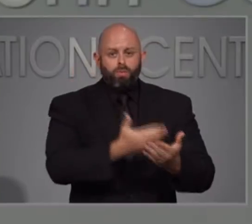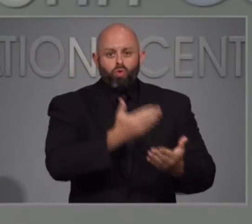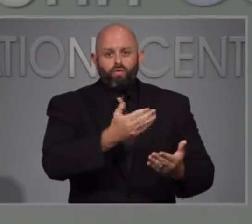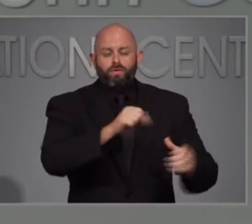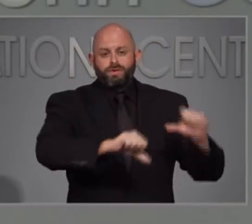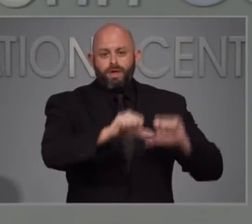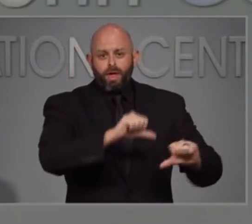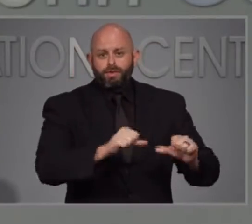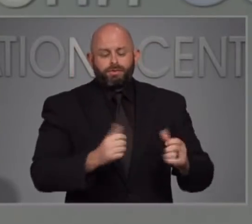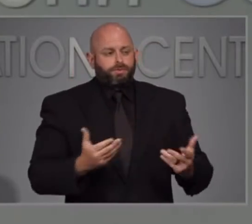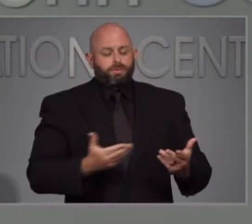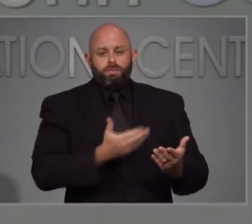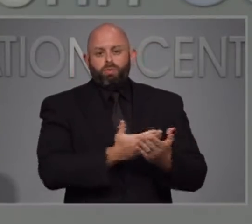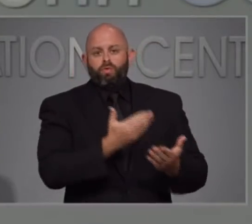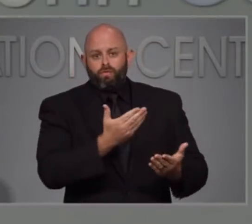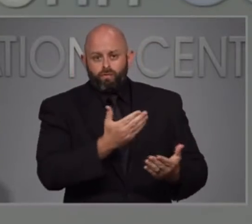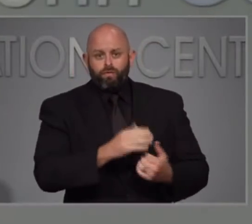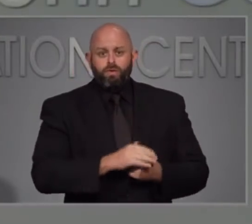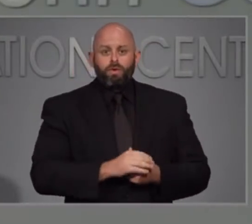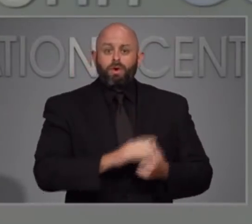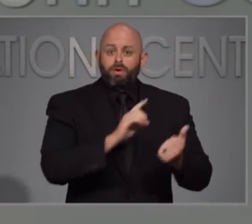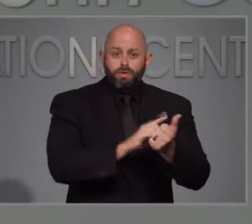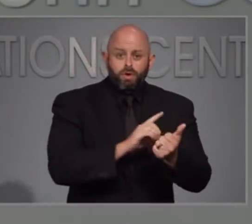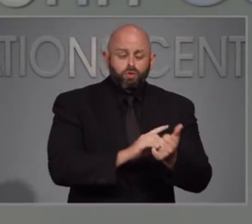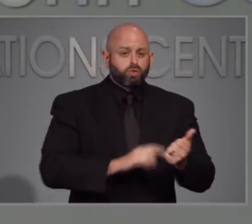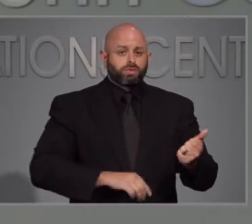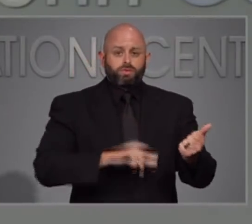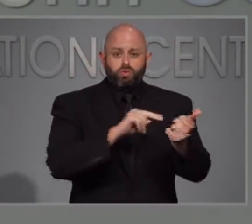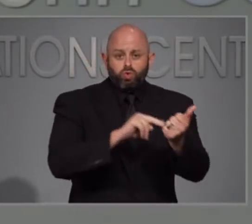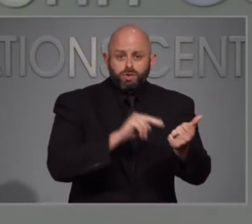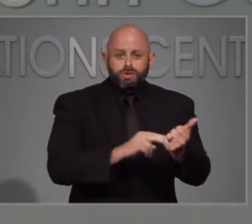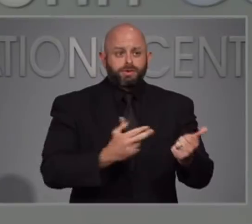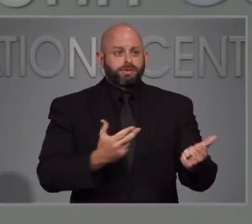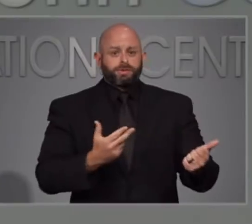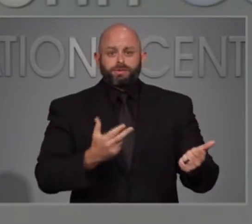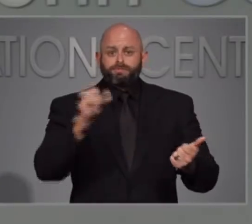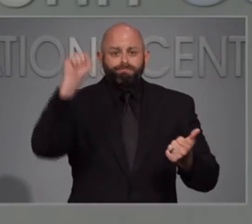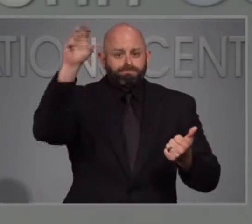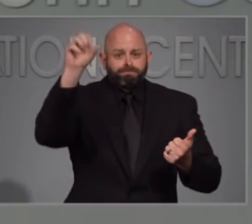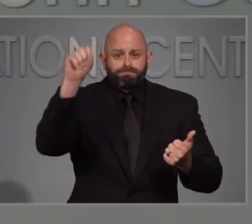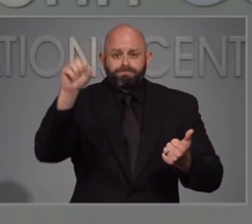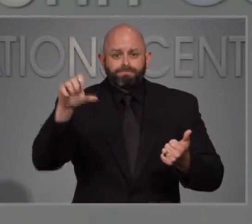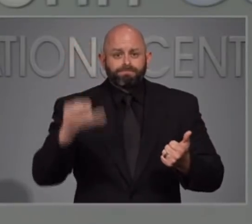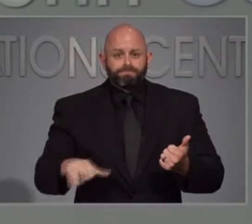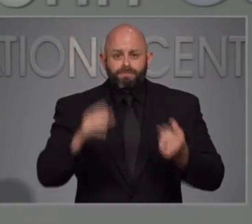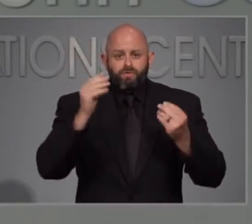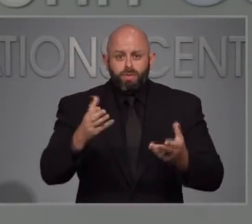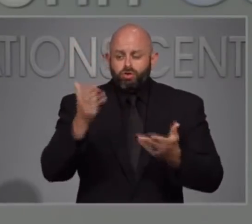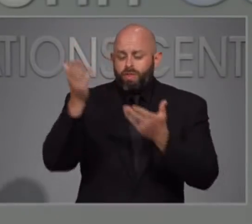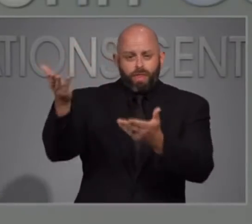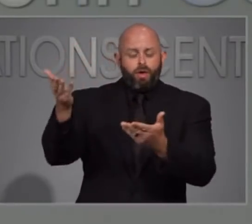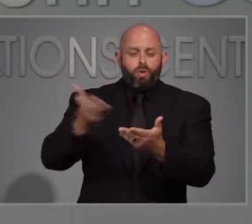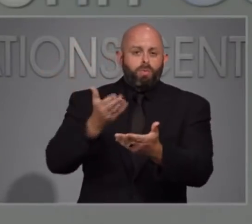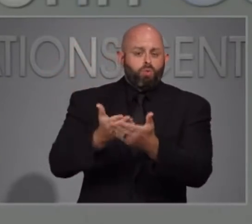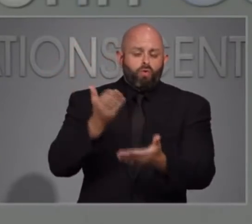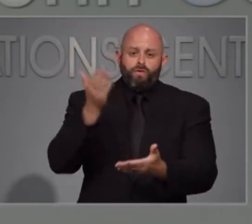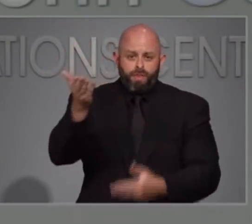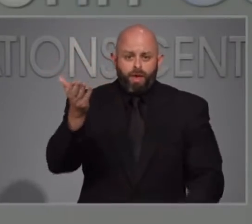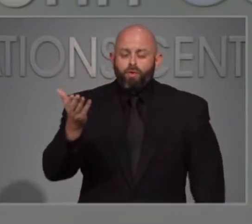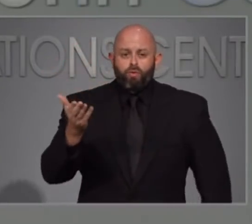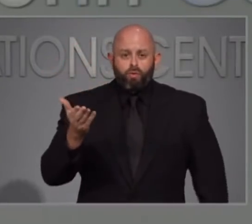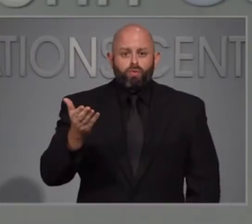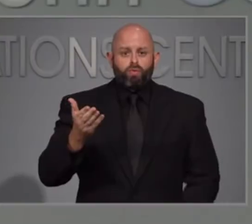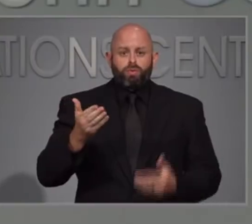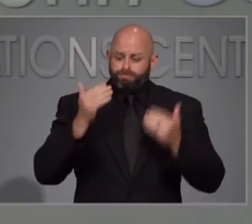doctors, the nurses, people are telling them that this is something that we need to do to slow the spread and move the